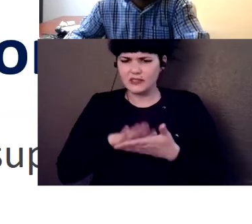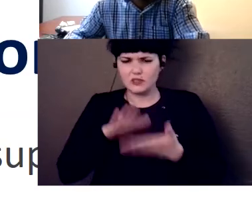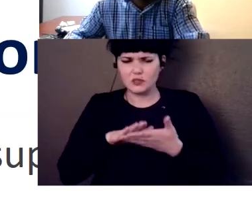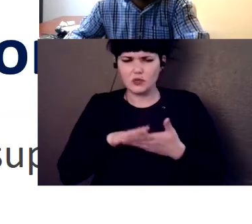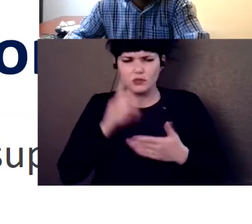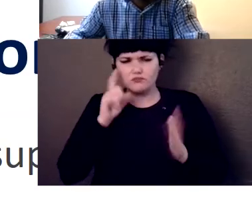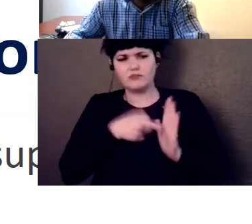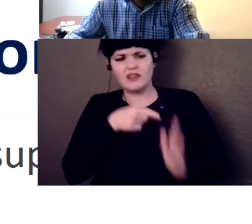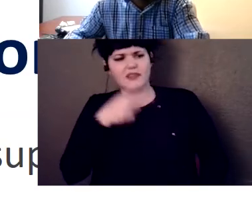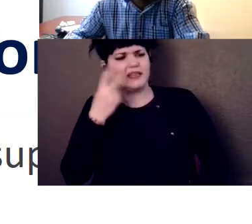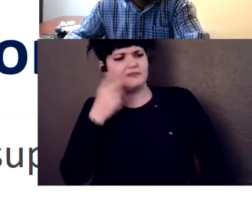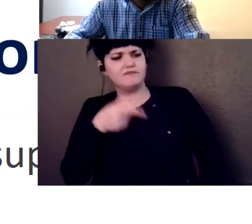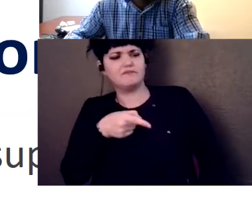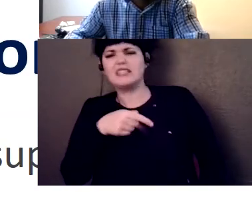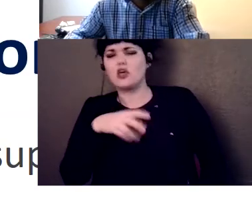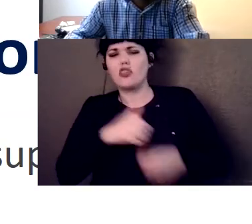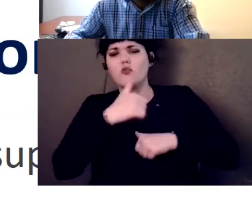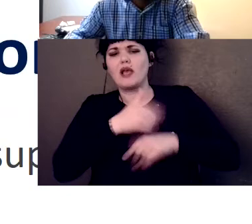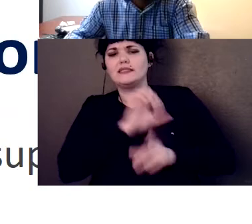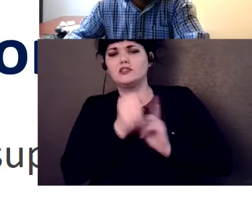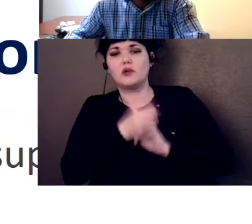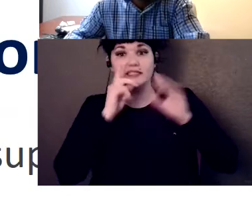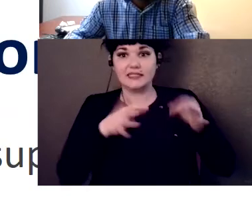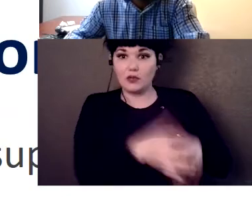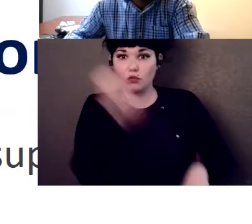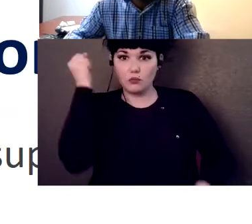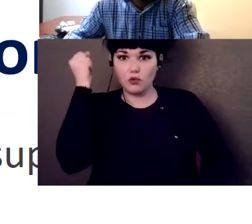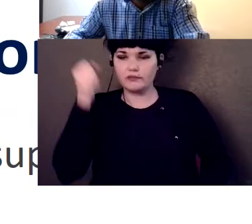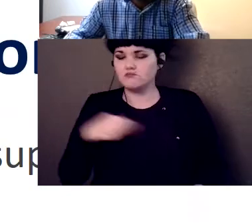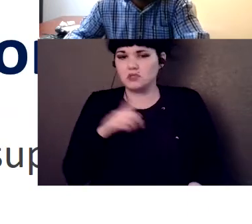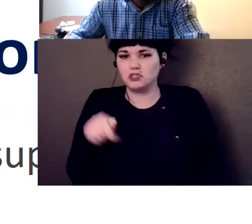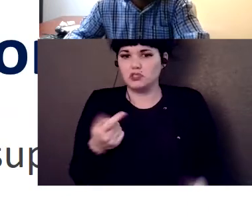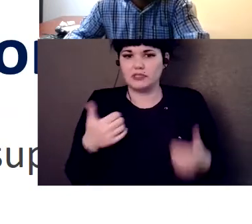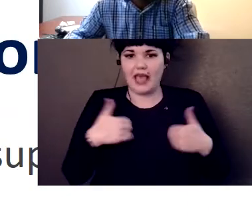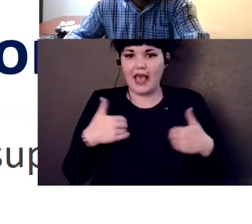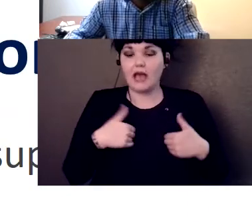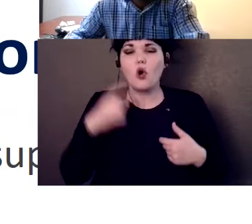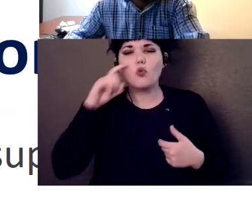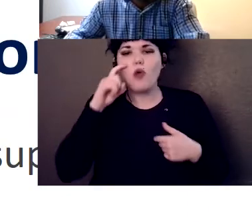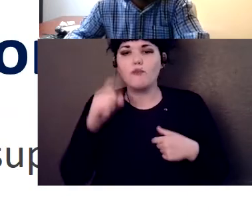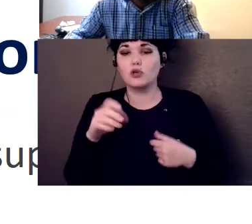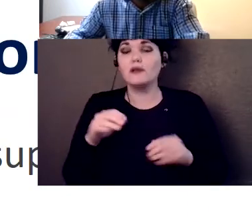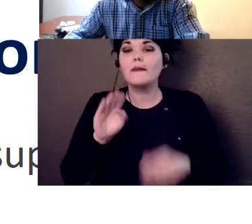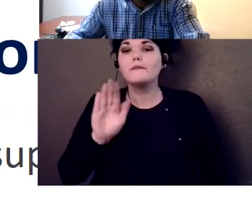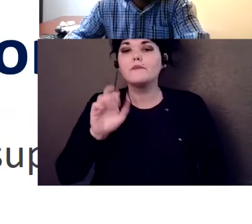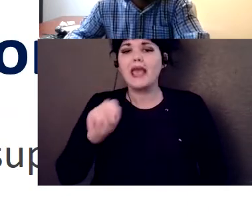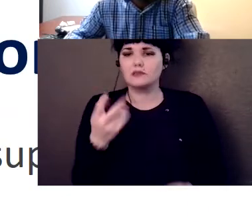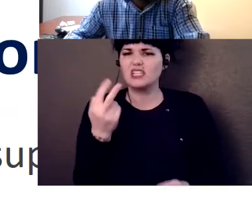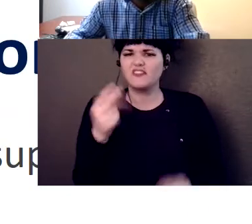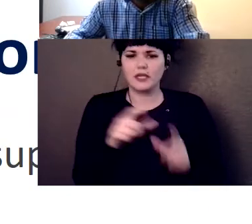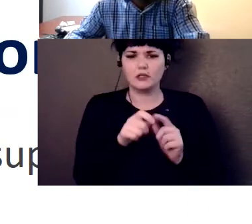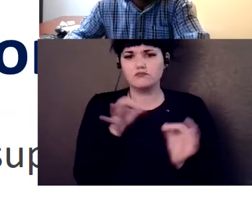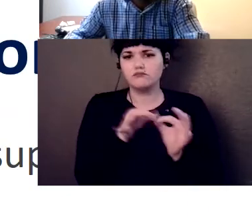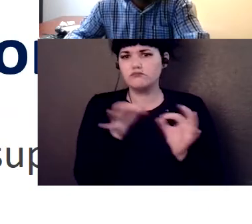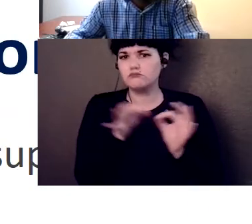situation, which involved the client simply flicking rubber bands from his fingers. Because of the removal, the client would not have been able to take